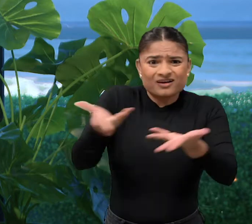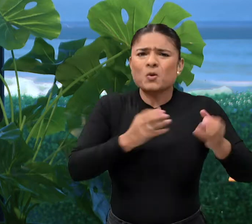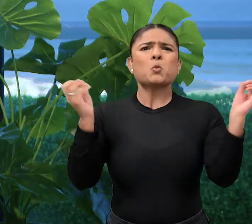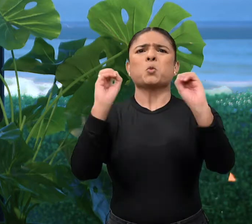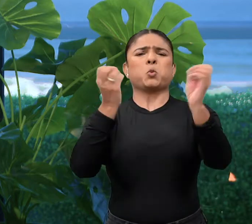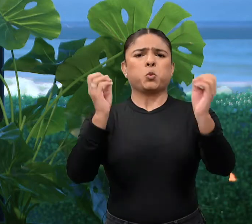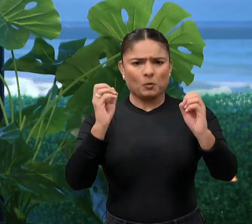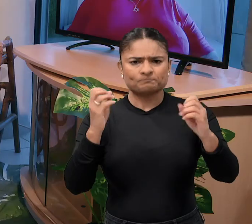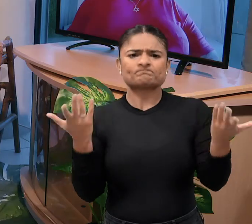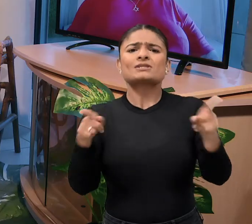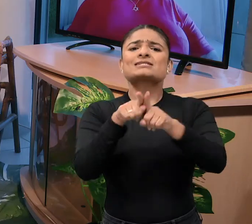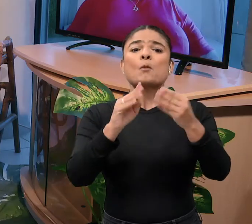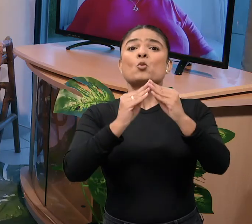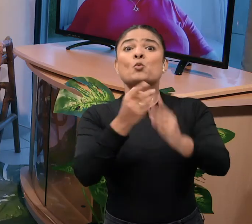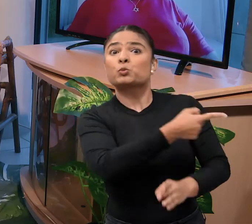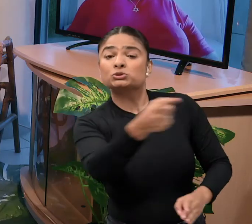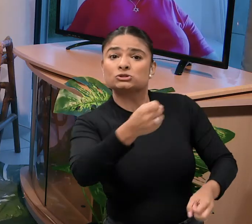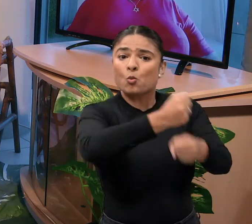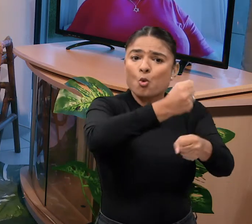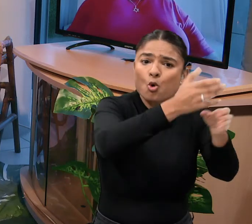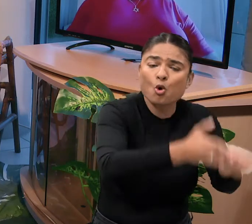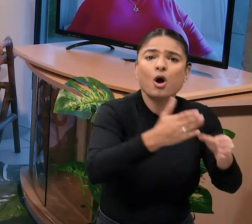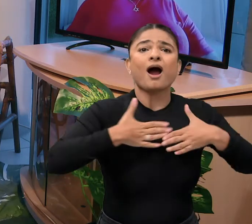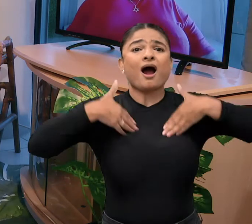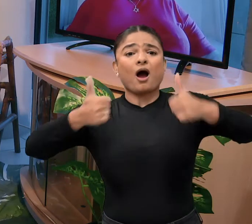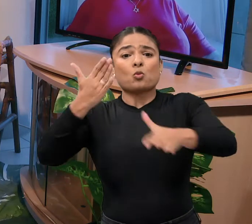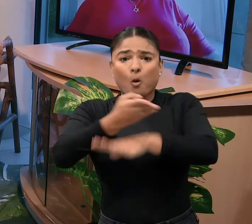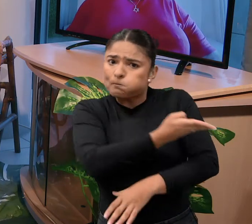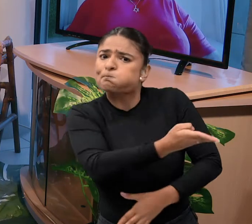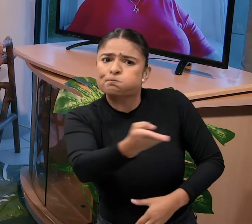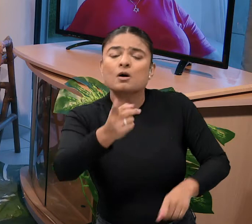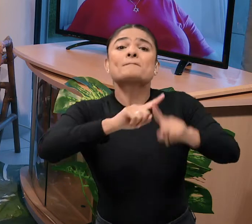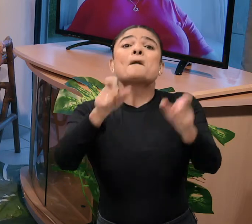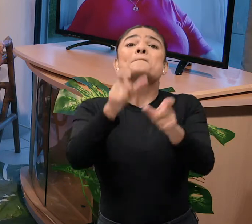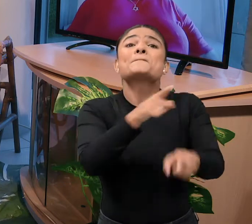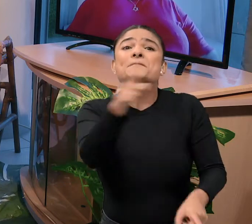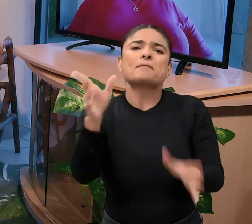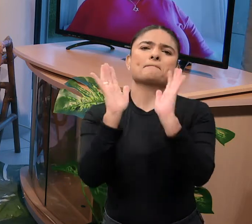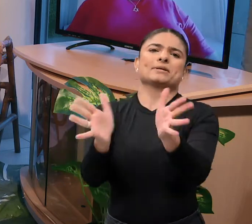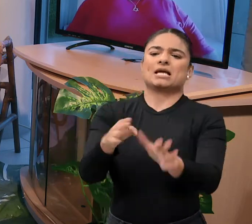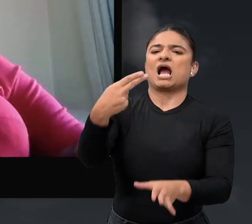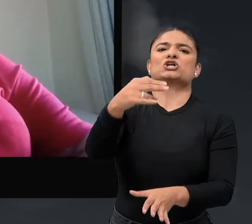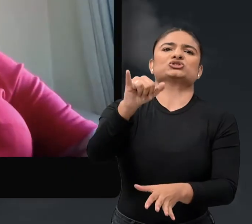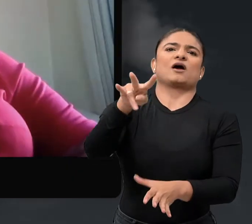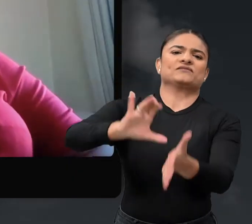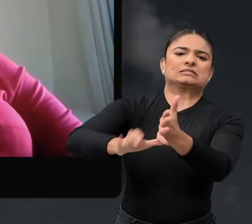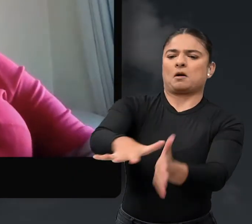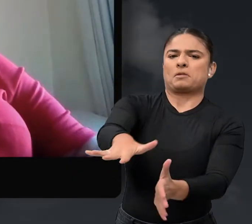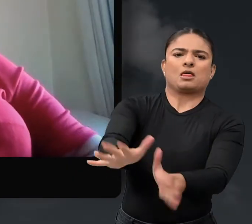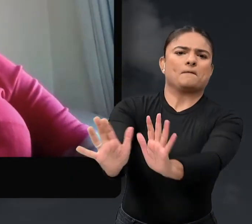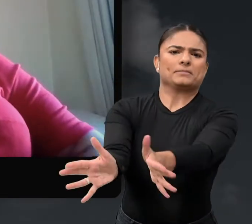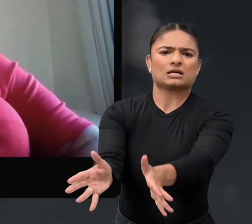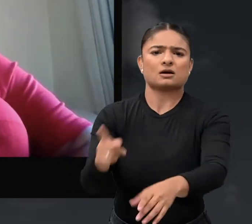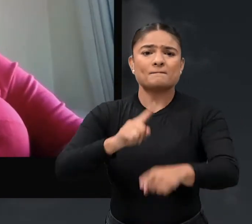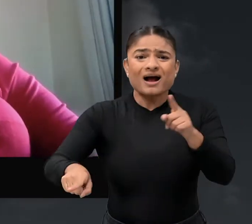There is none of that. They do have community workers, community health workers, but that's only for people who have